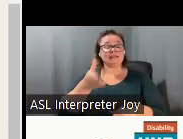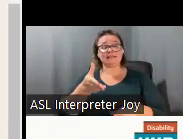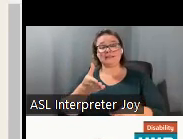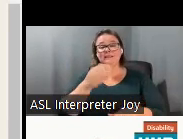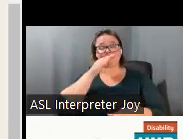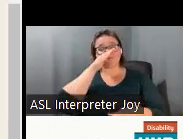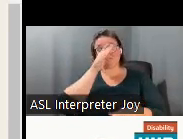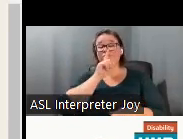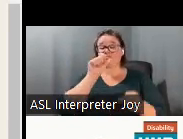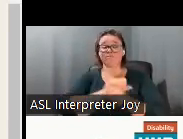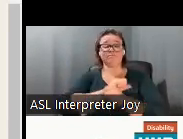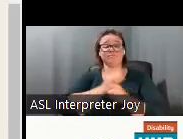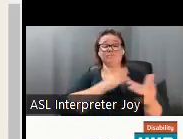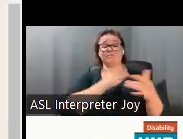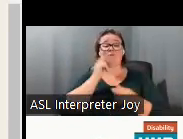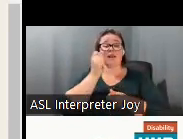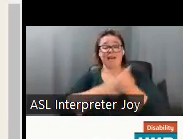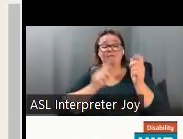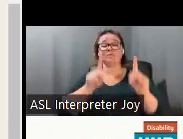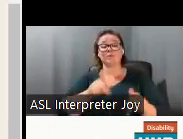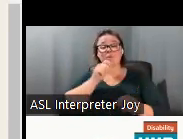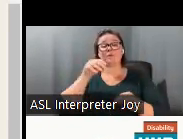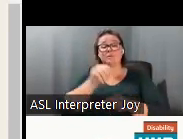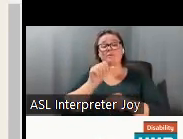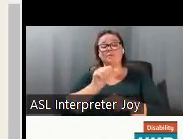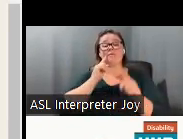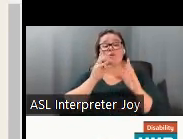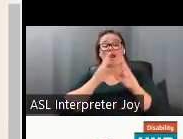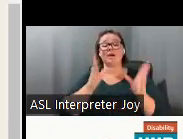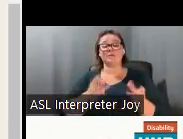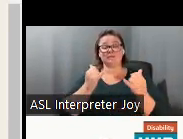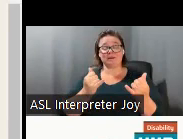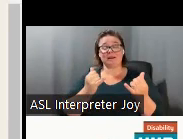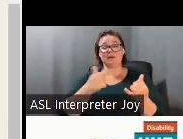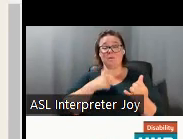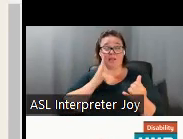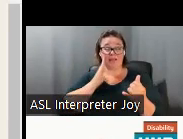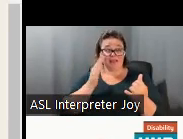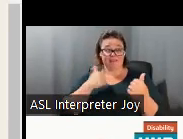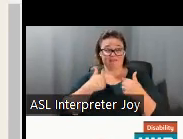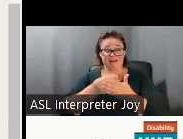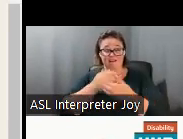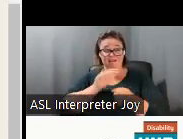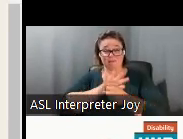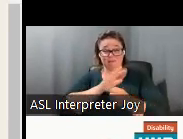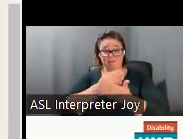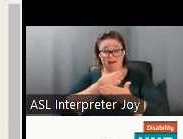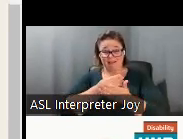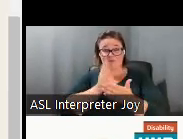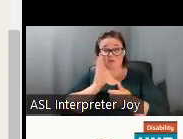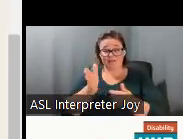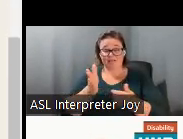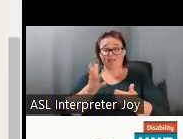legitimate concern for every person who's paying for housing out there. Am I going to have enough money and